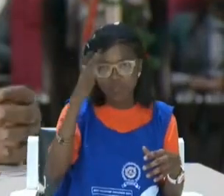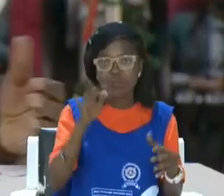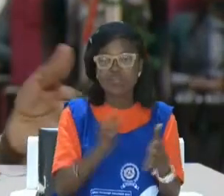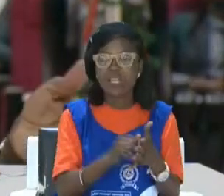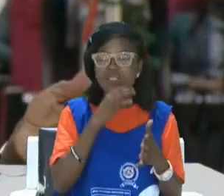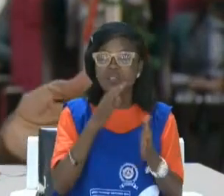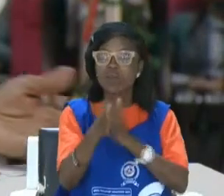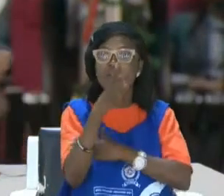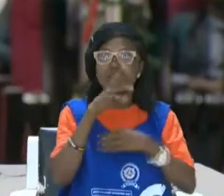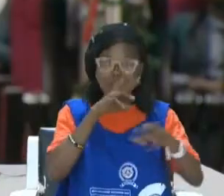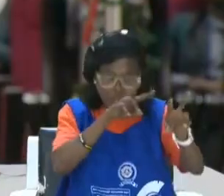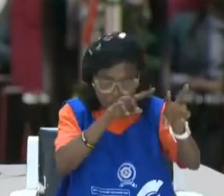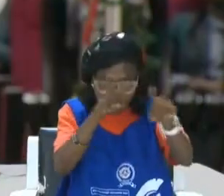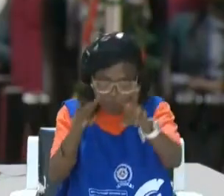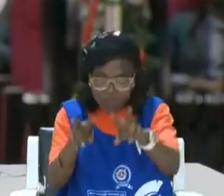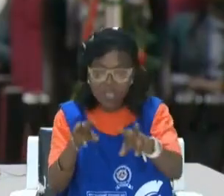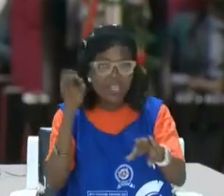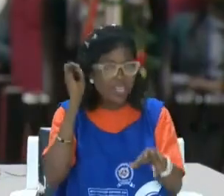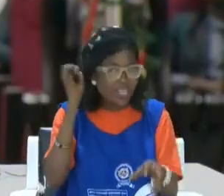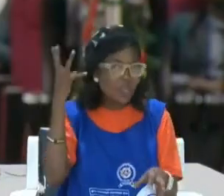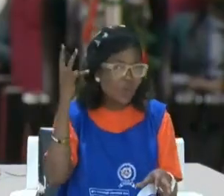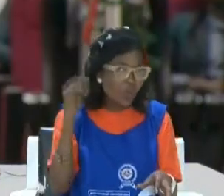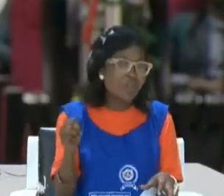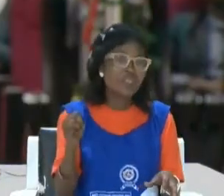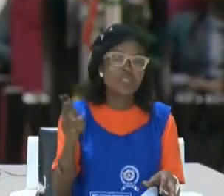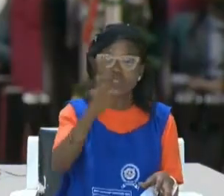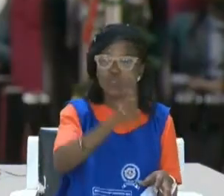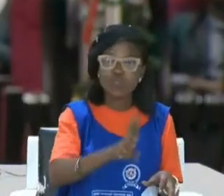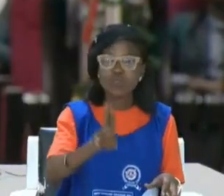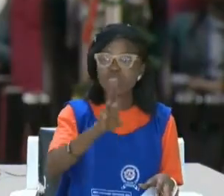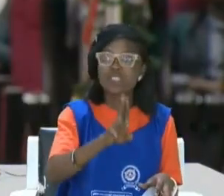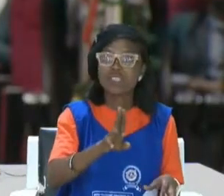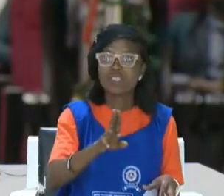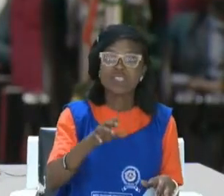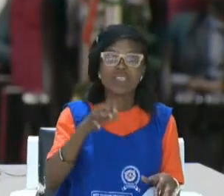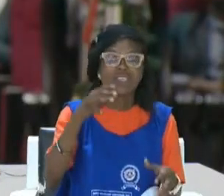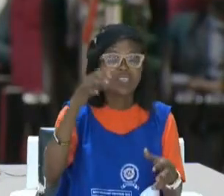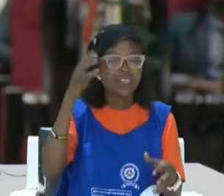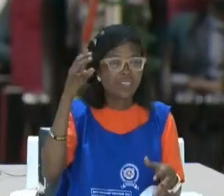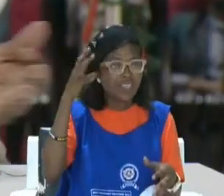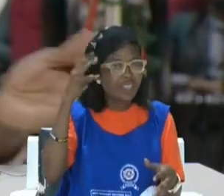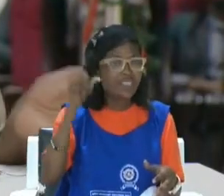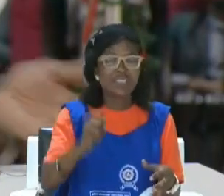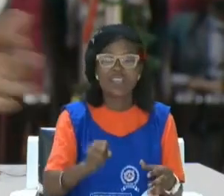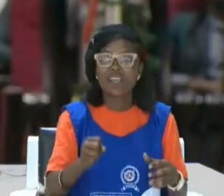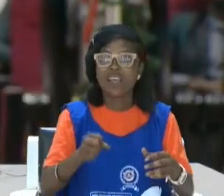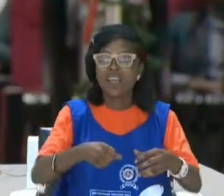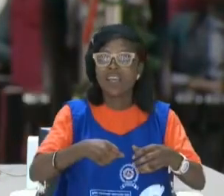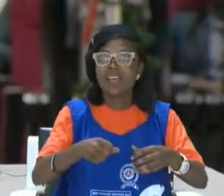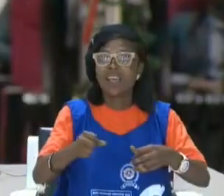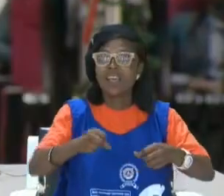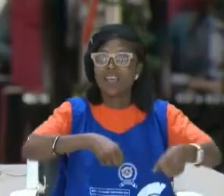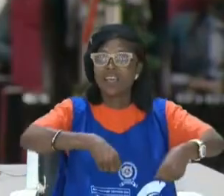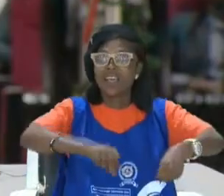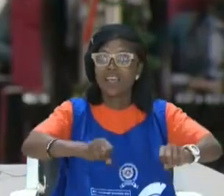But he was using his Keke Marua to